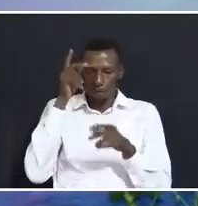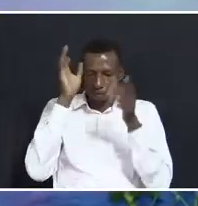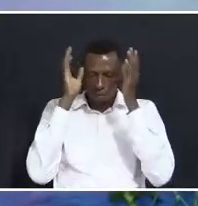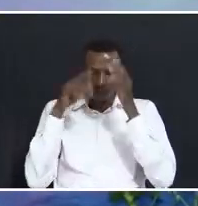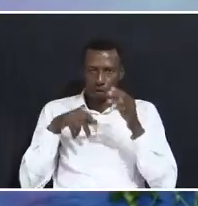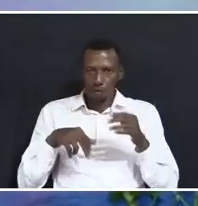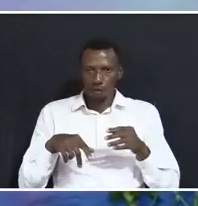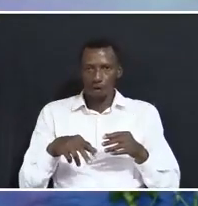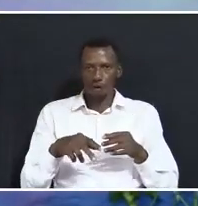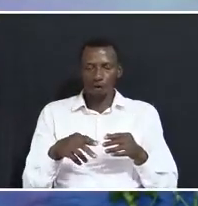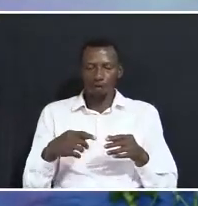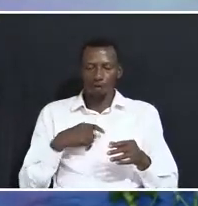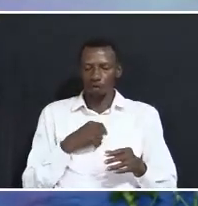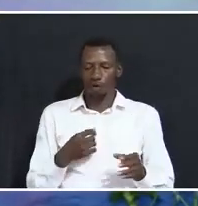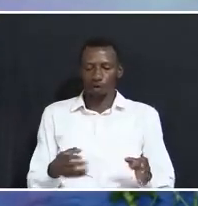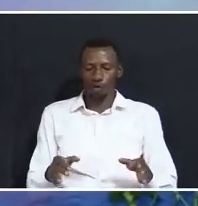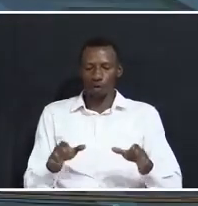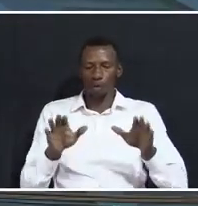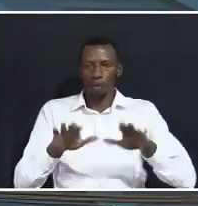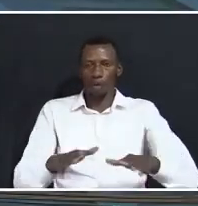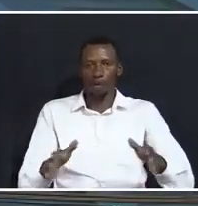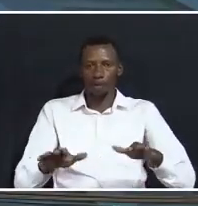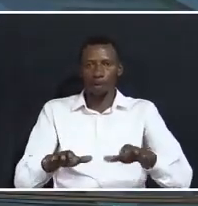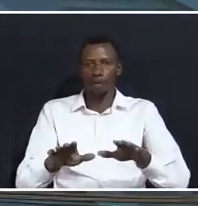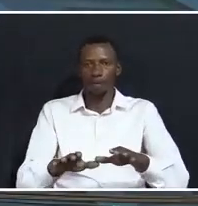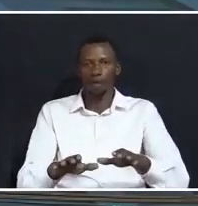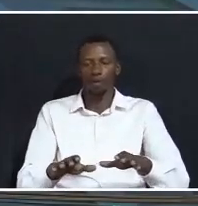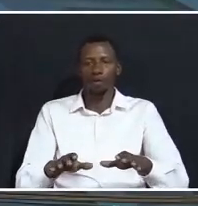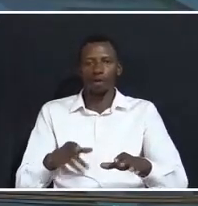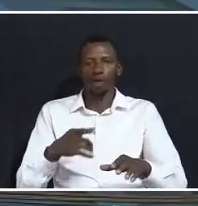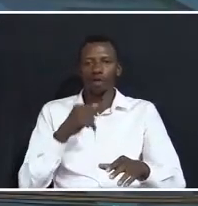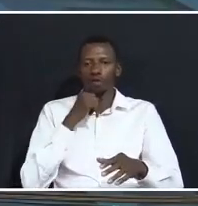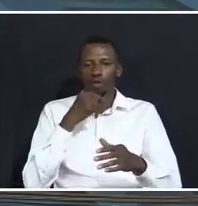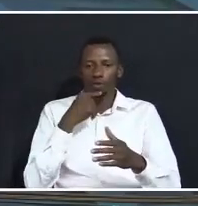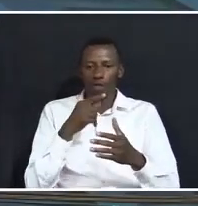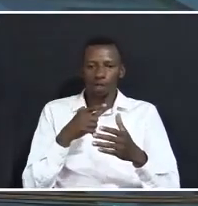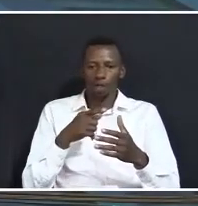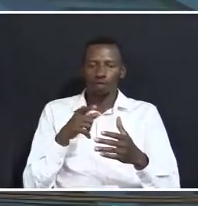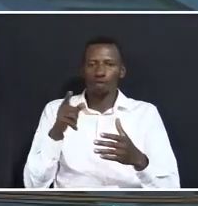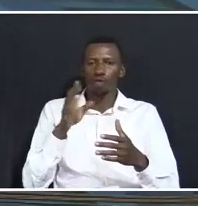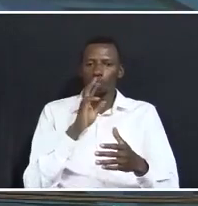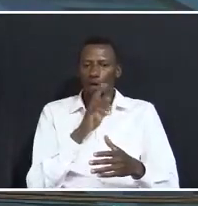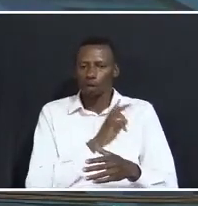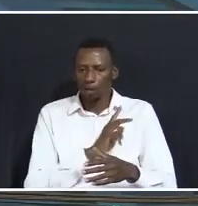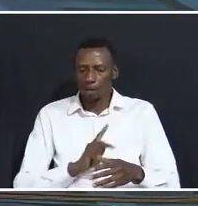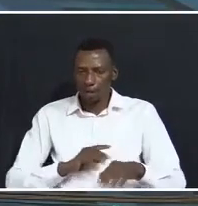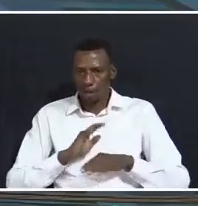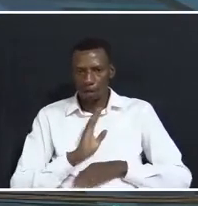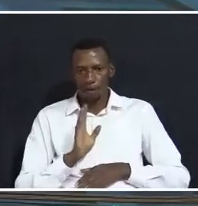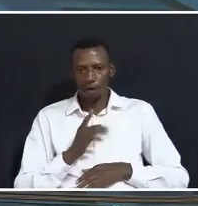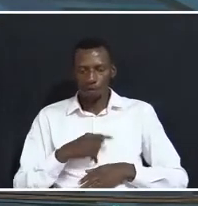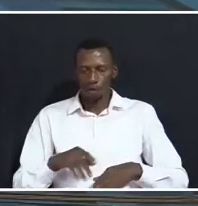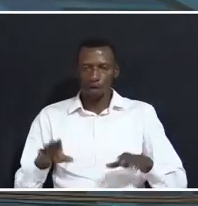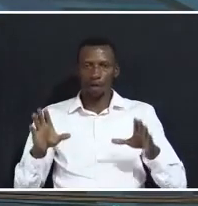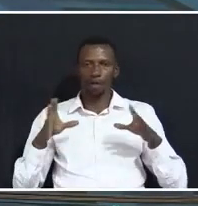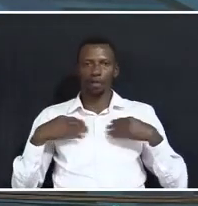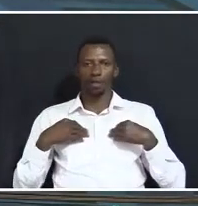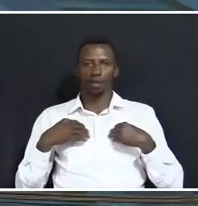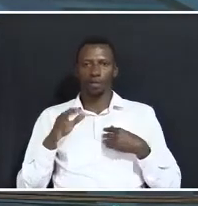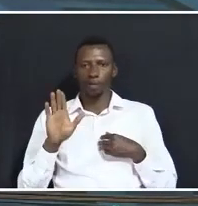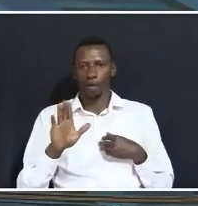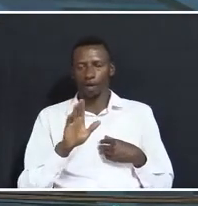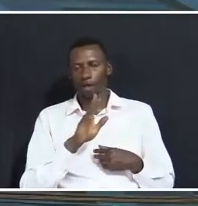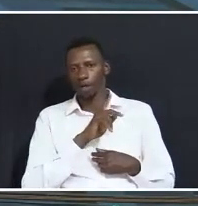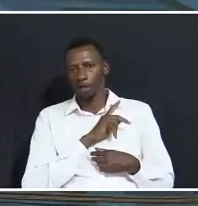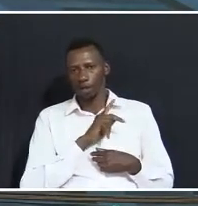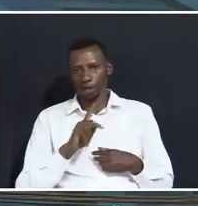are not only saying that you are the King, but we also submit to your kingship. We also submit to your